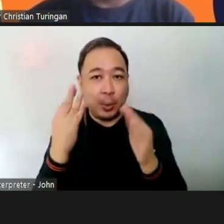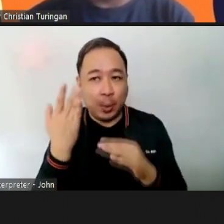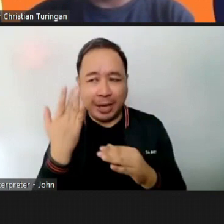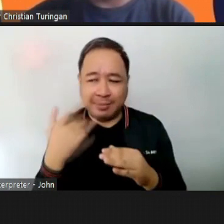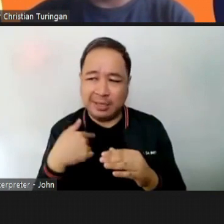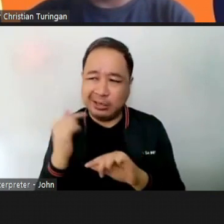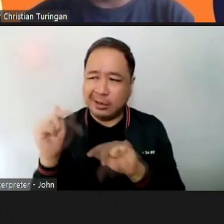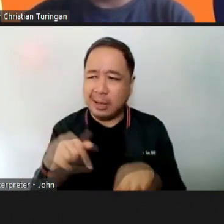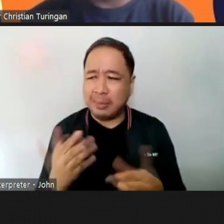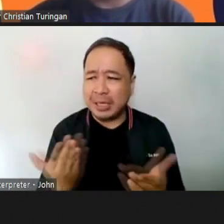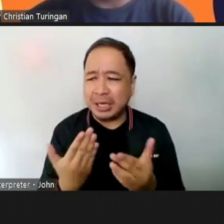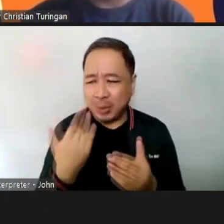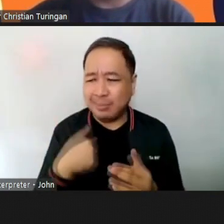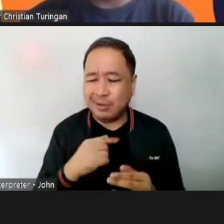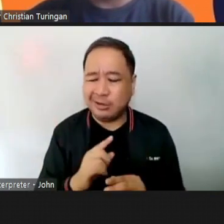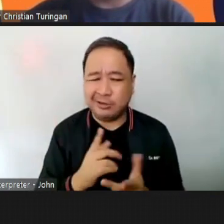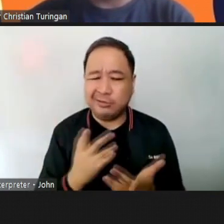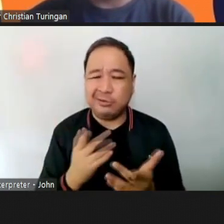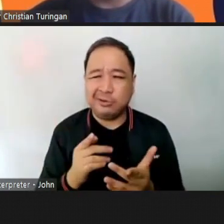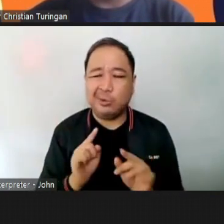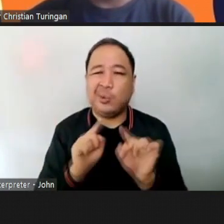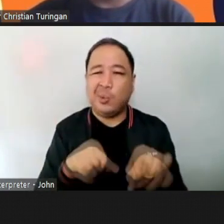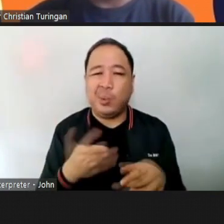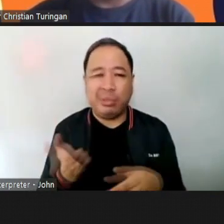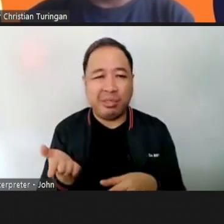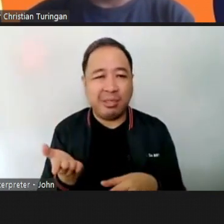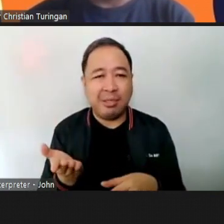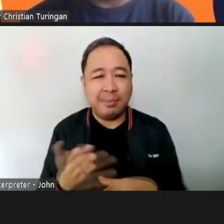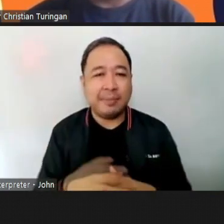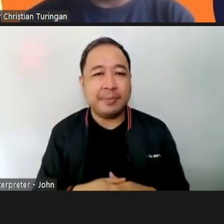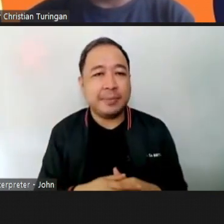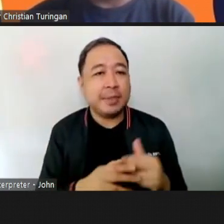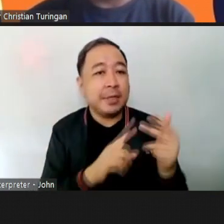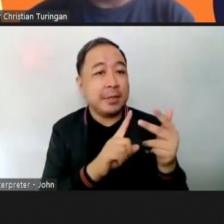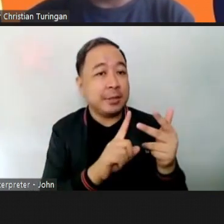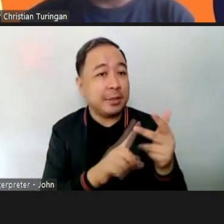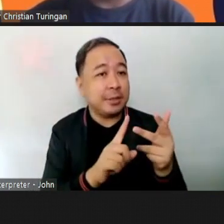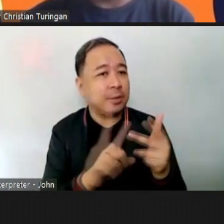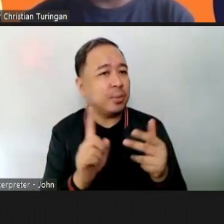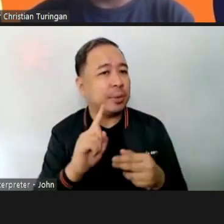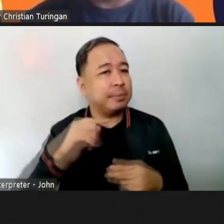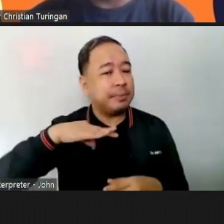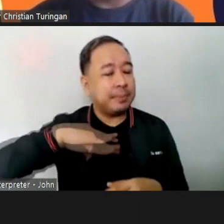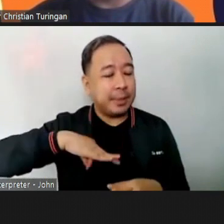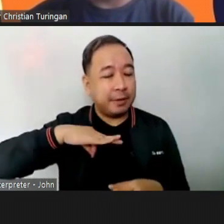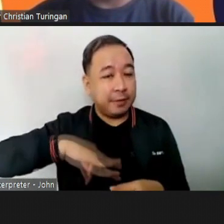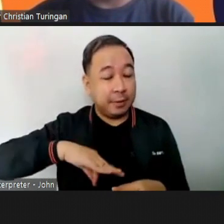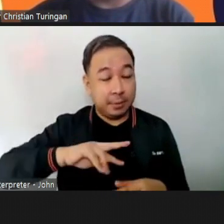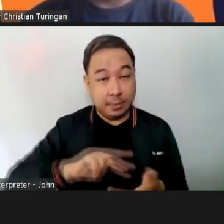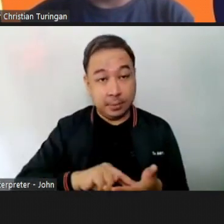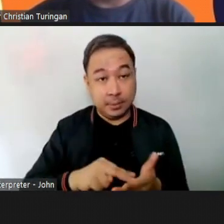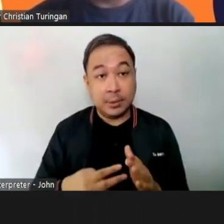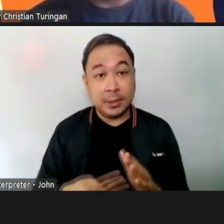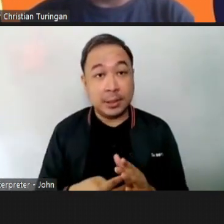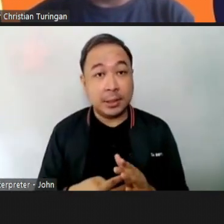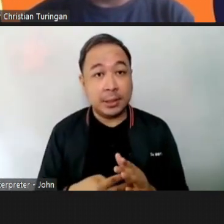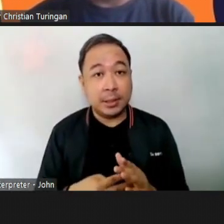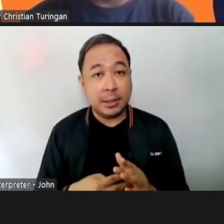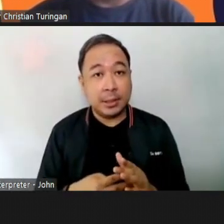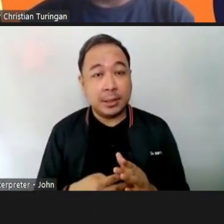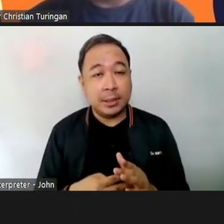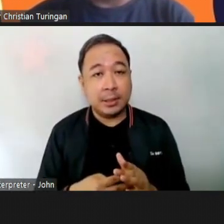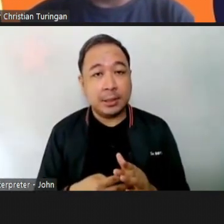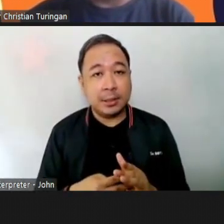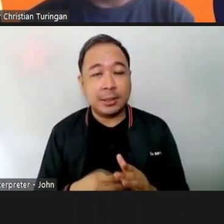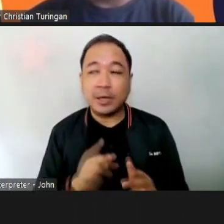ako, so bakit naman ako pupunta? That's number 2. And yung sa what's in it for them, it would only mean na, realistically, okay,